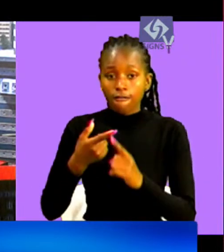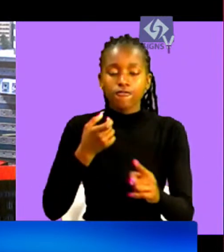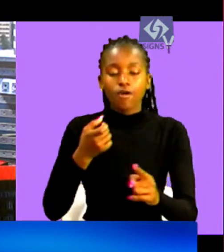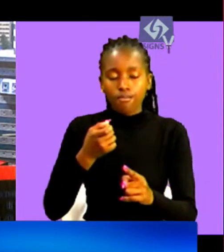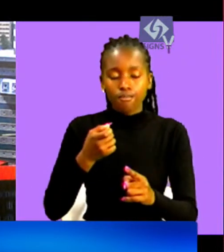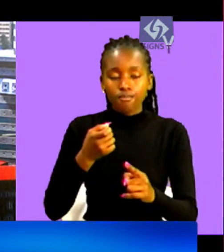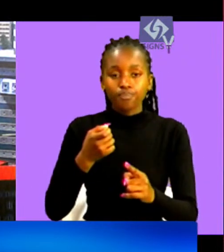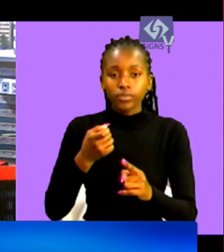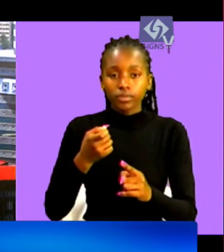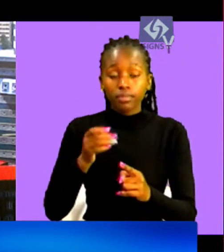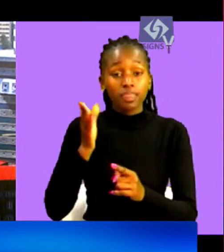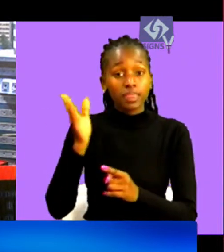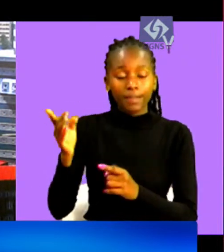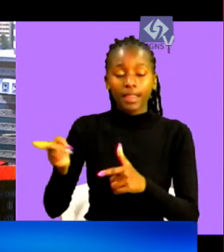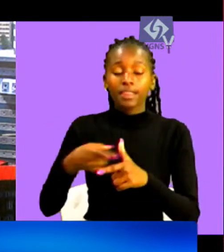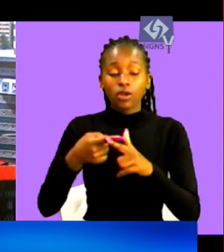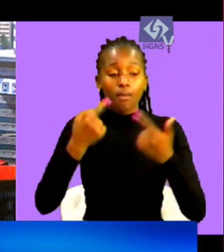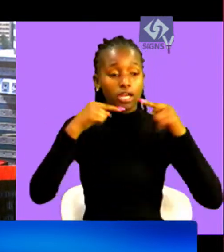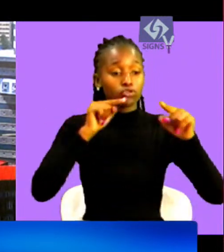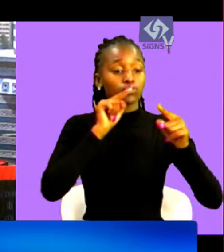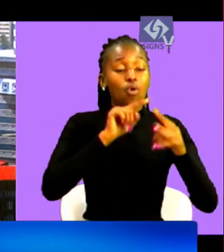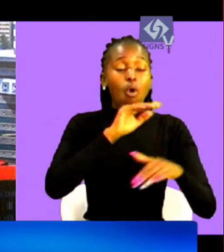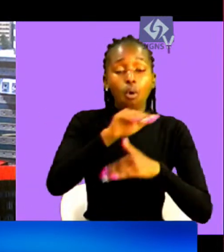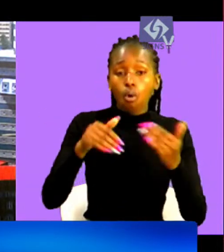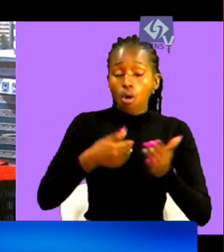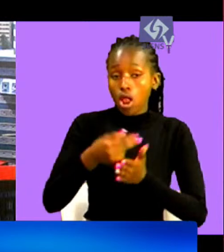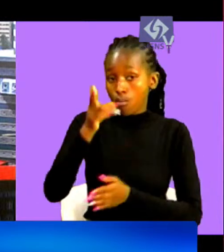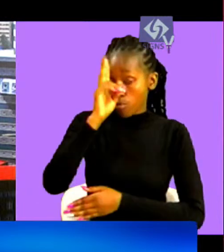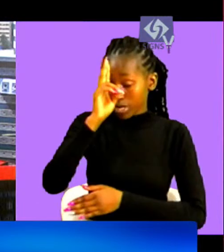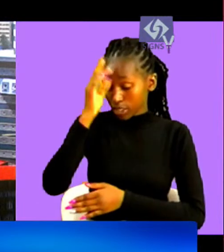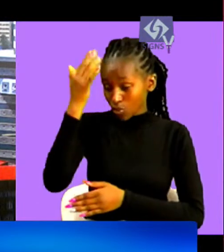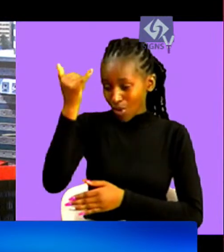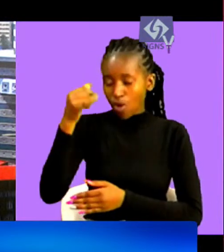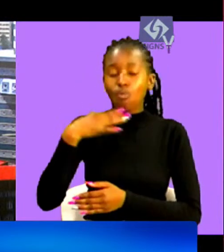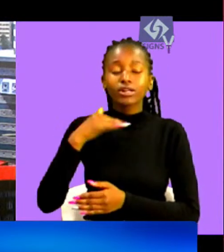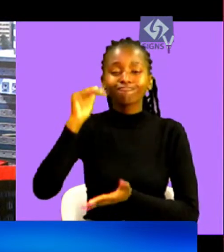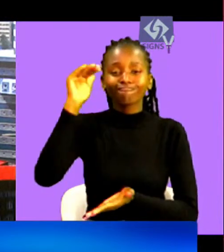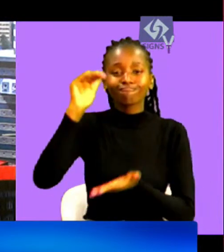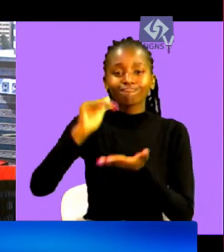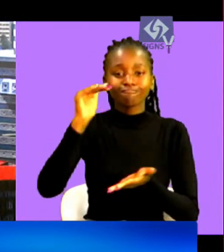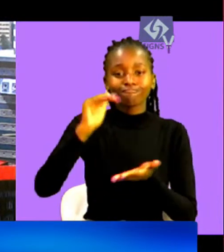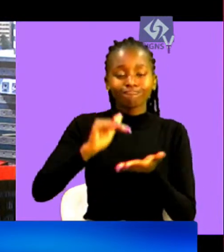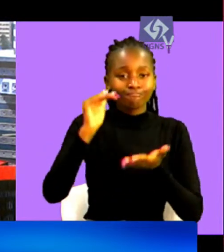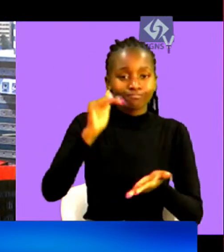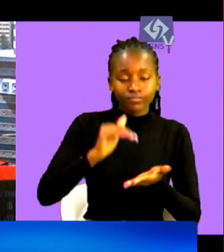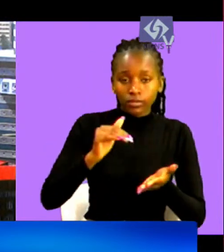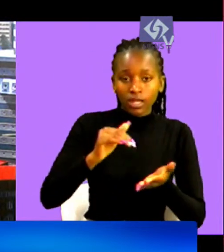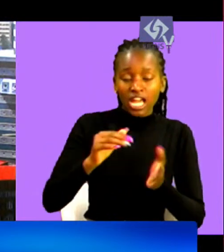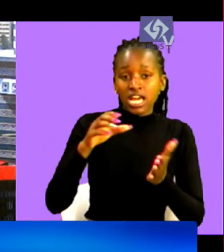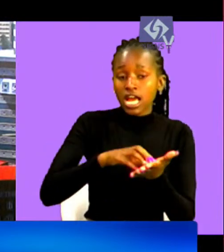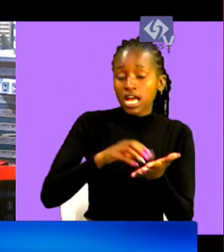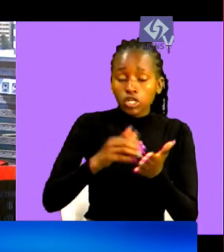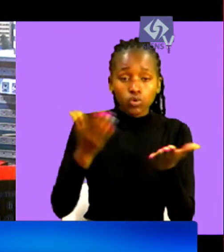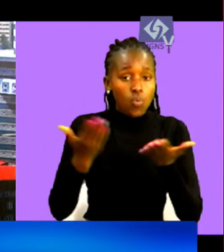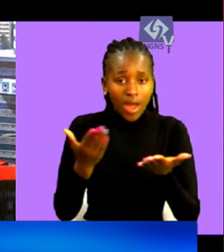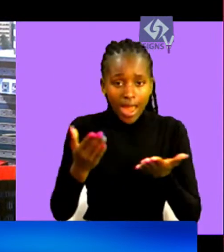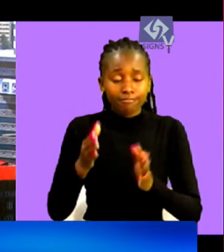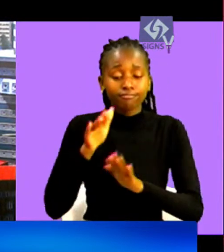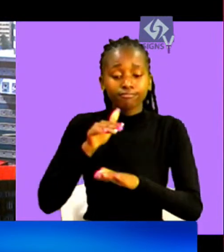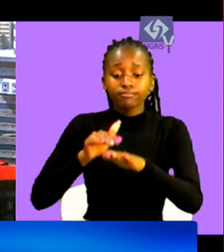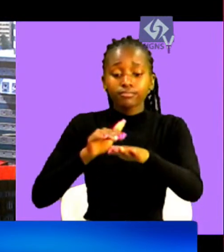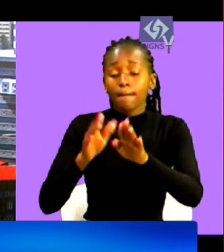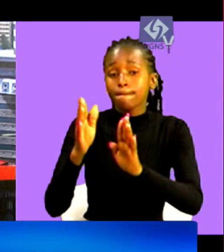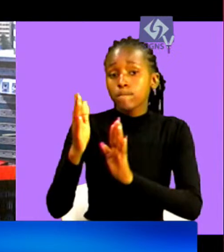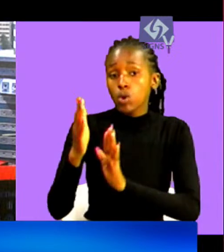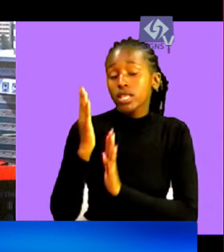nationwide, is a response to the increasing instances of traffic officers misusing their firearms while on